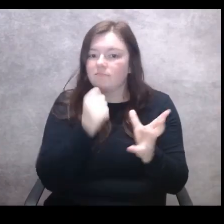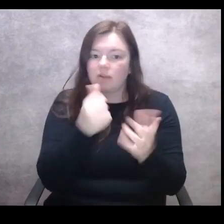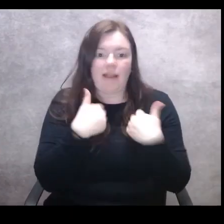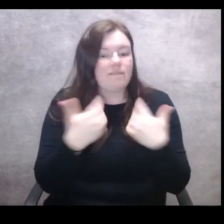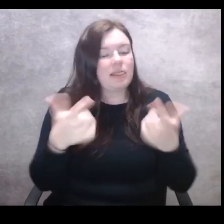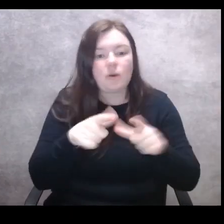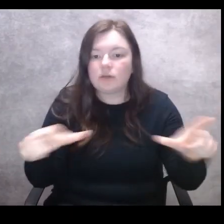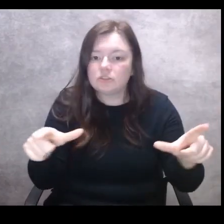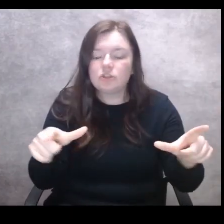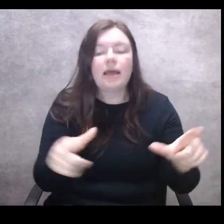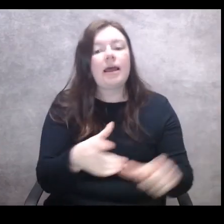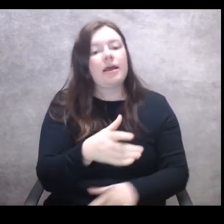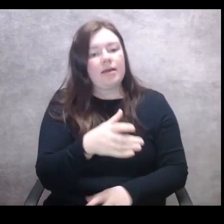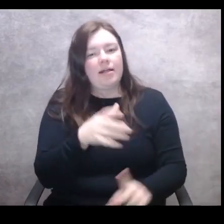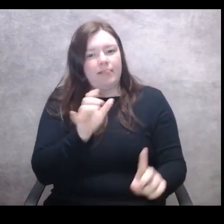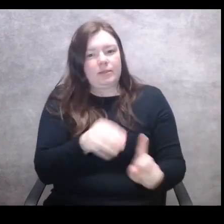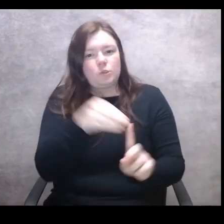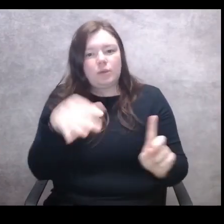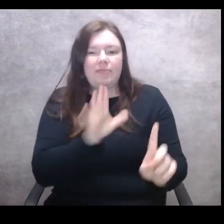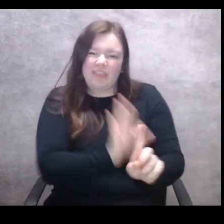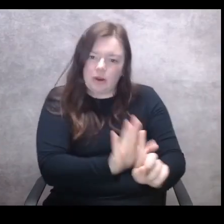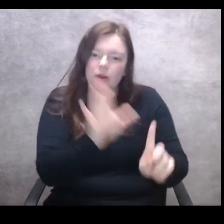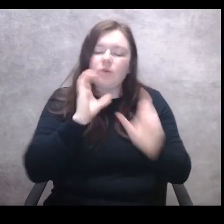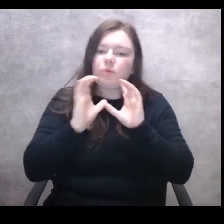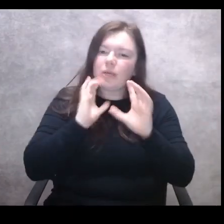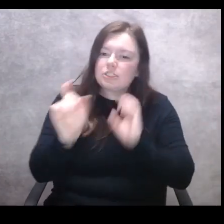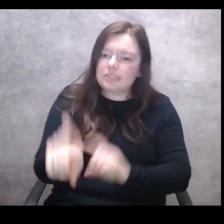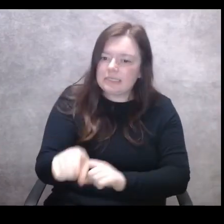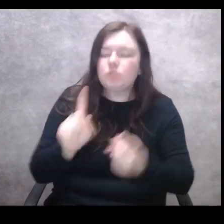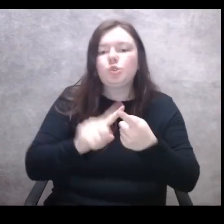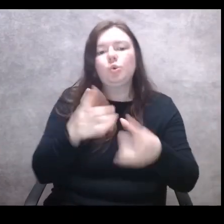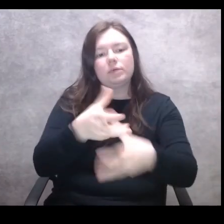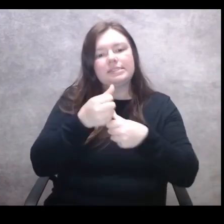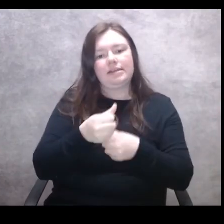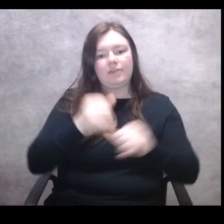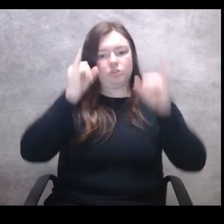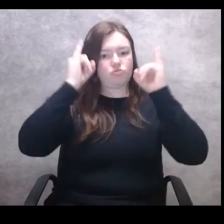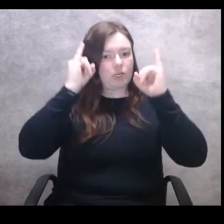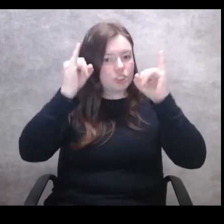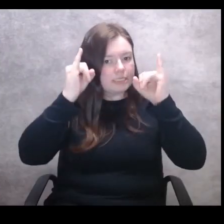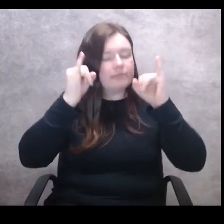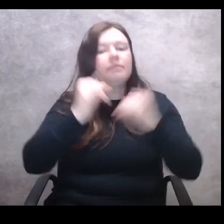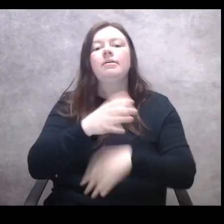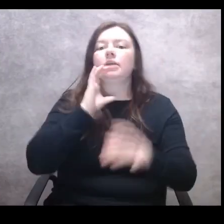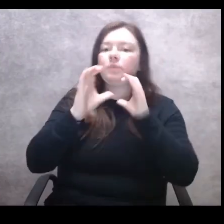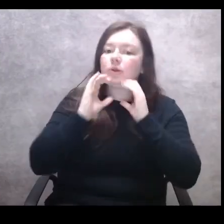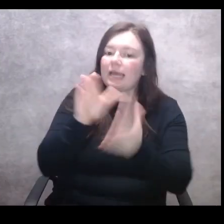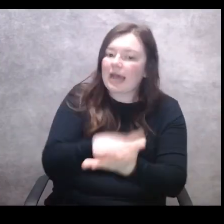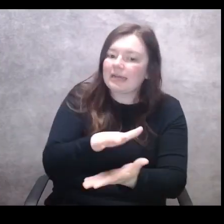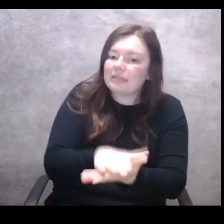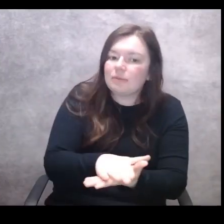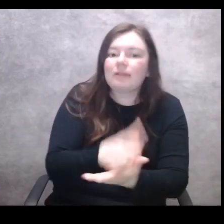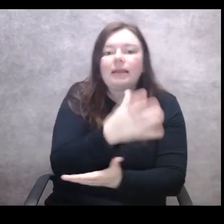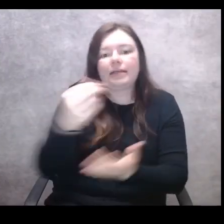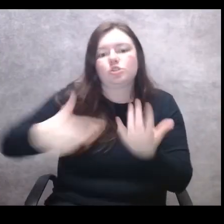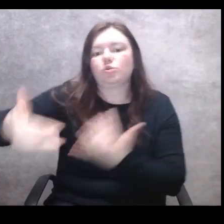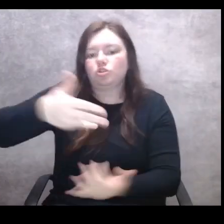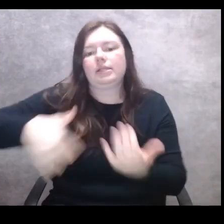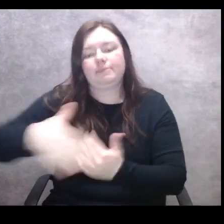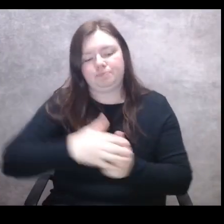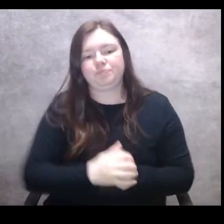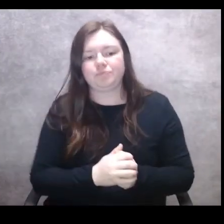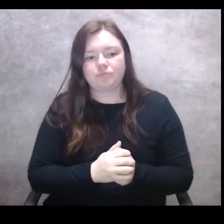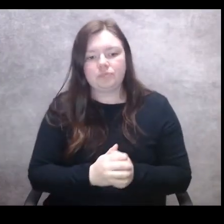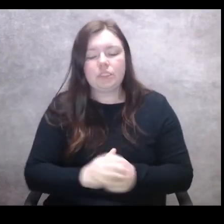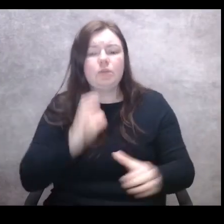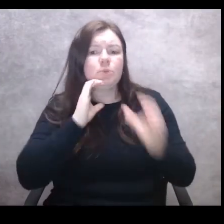absence of language, and the student's communication needs in order to receive instruction and communicate academically and